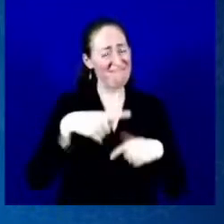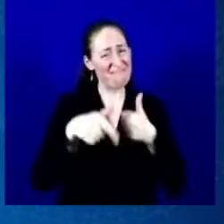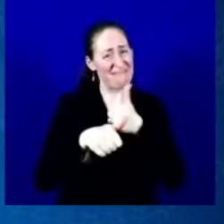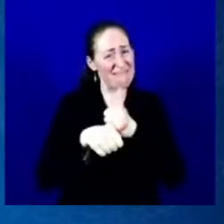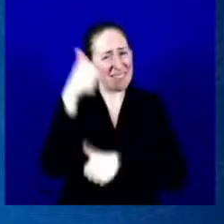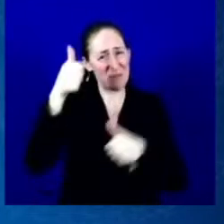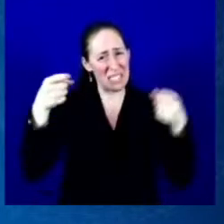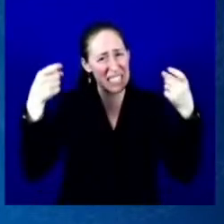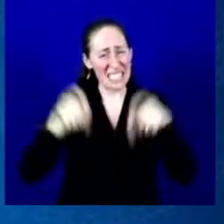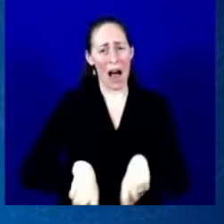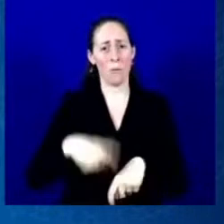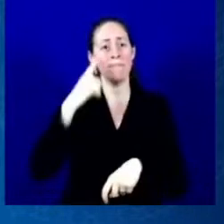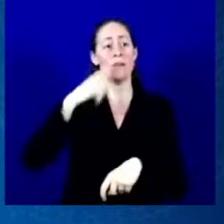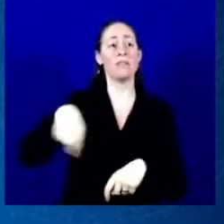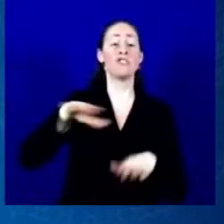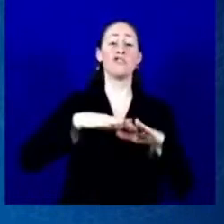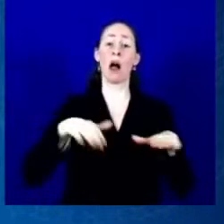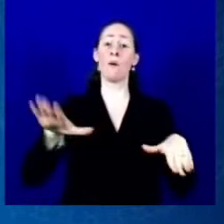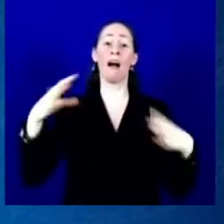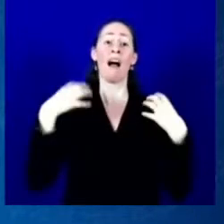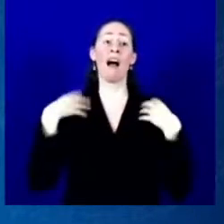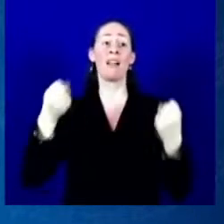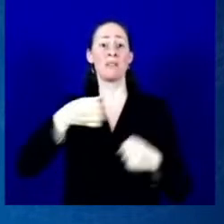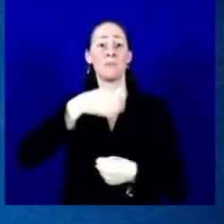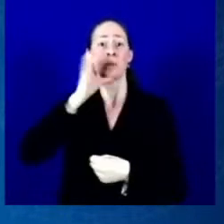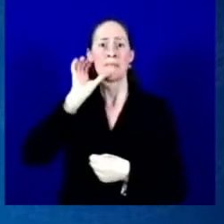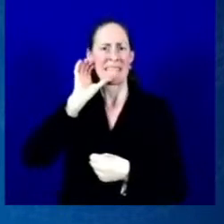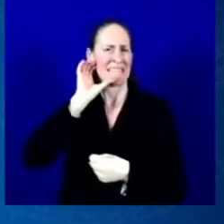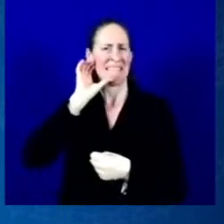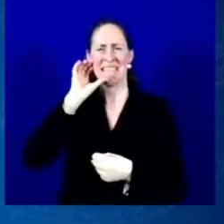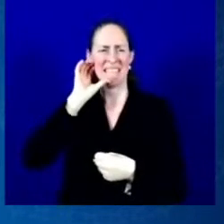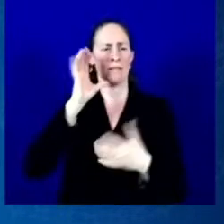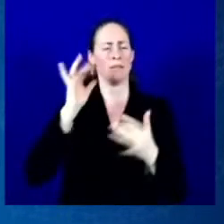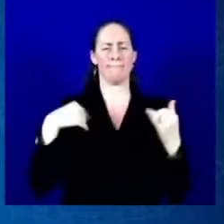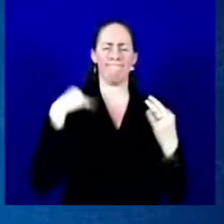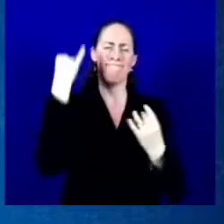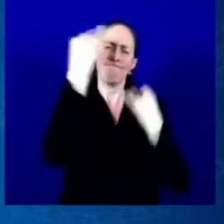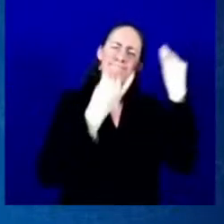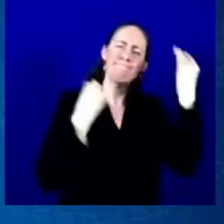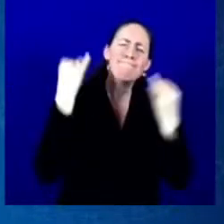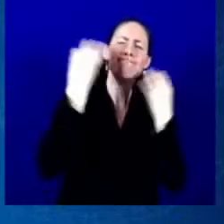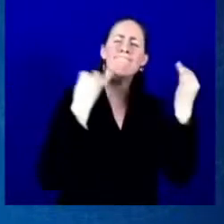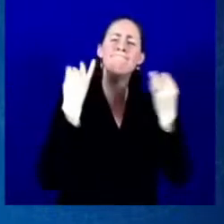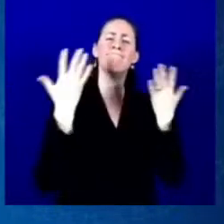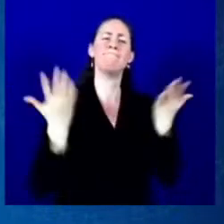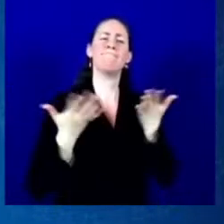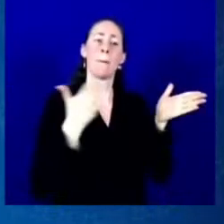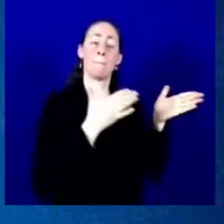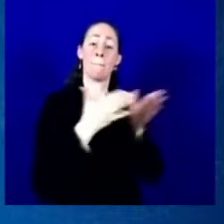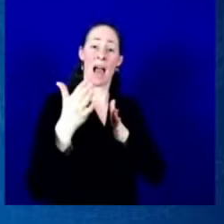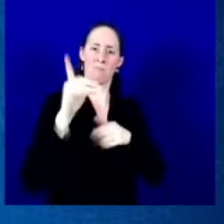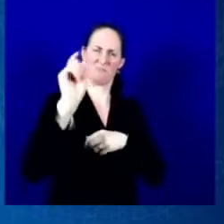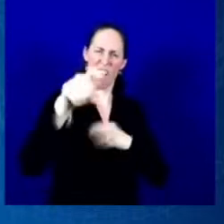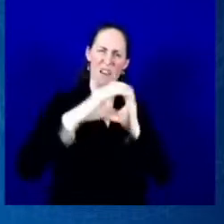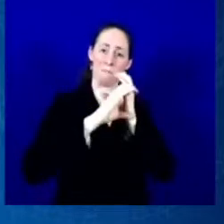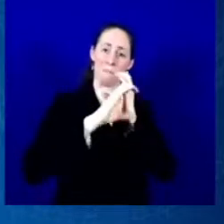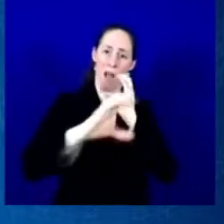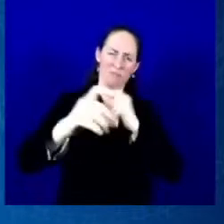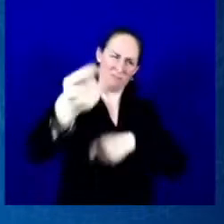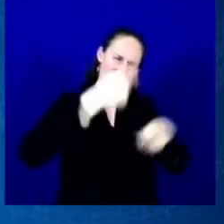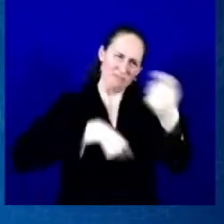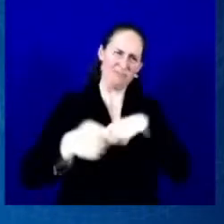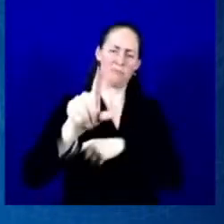American Jobs Plan creates jobs replacing 100% of the nation's lead pipes and service lines,